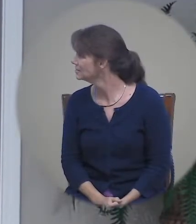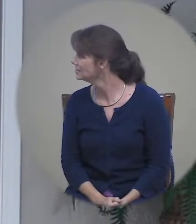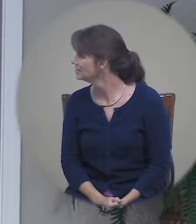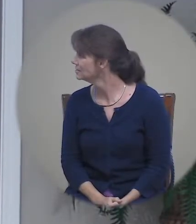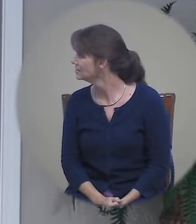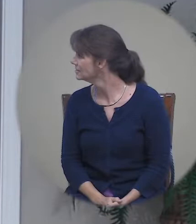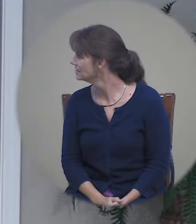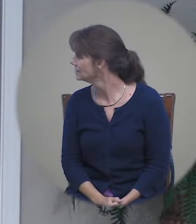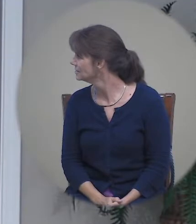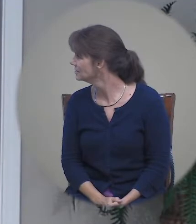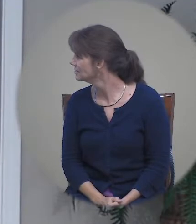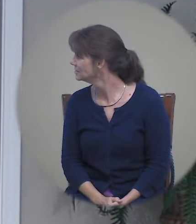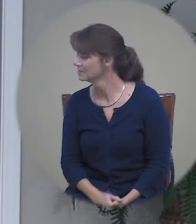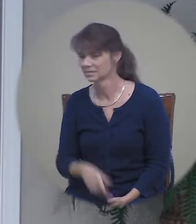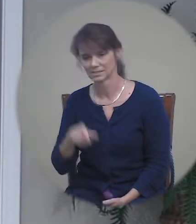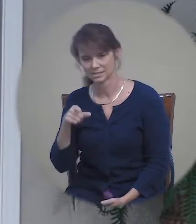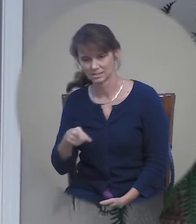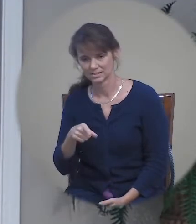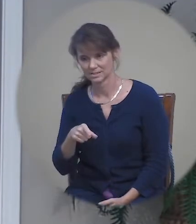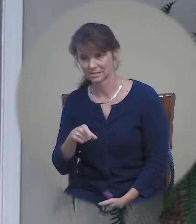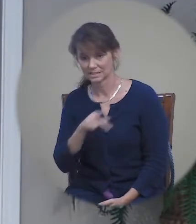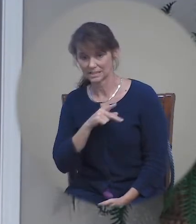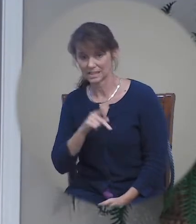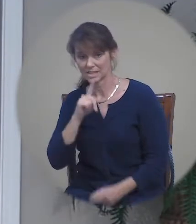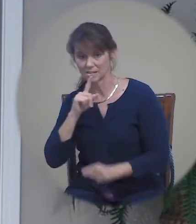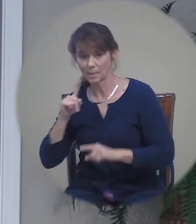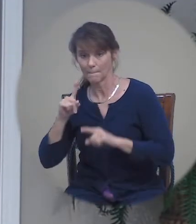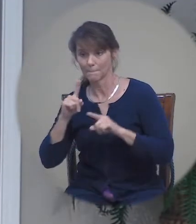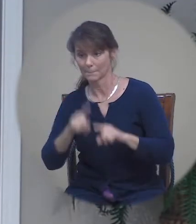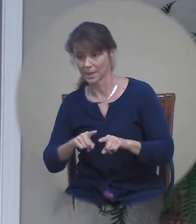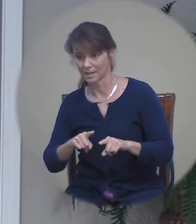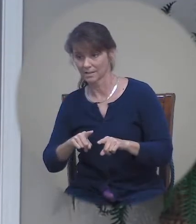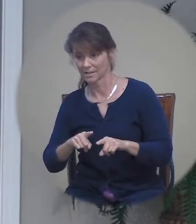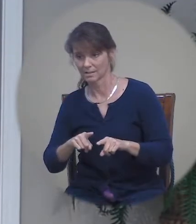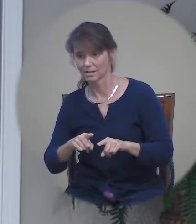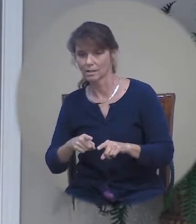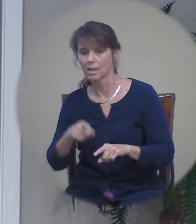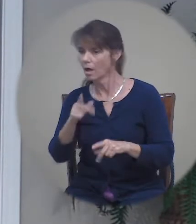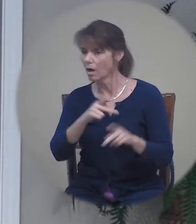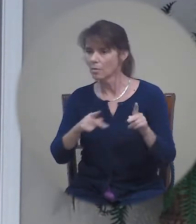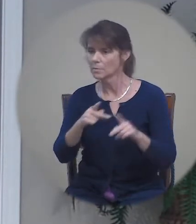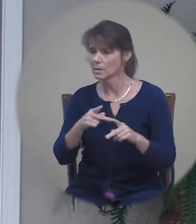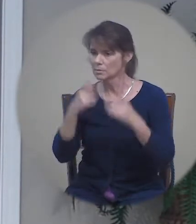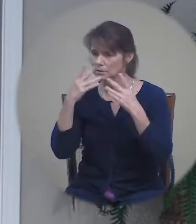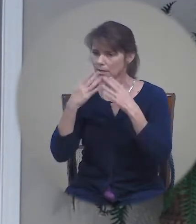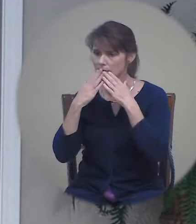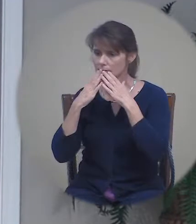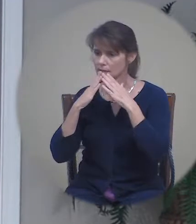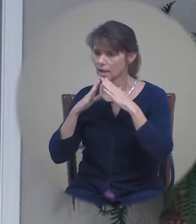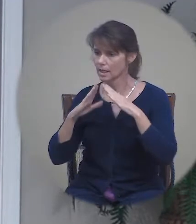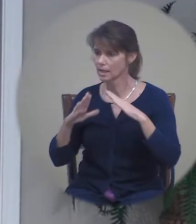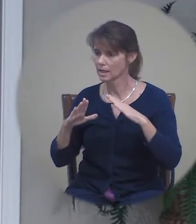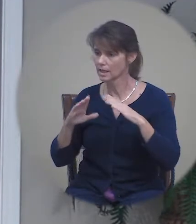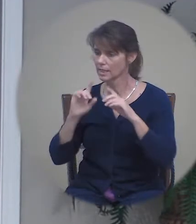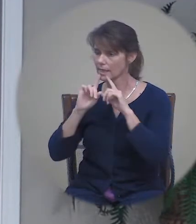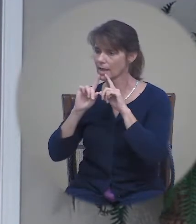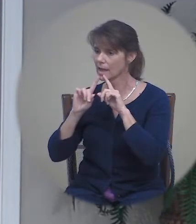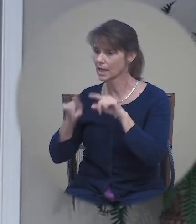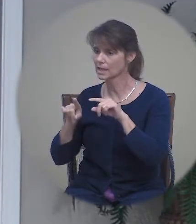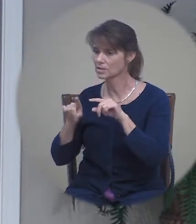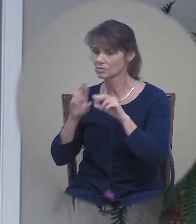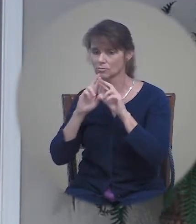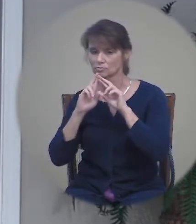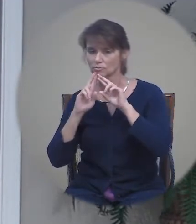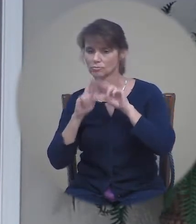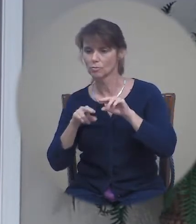that they were commanded. In verse 36, but the people were silent and answered him not a word, for the king's commandment